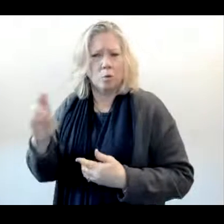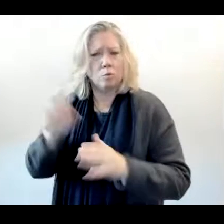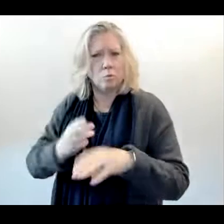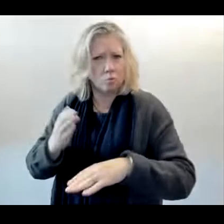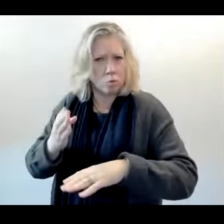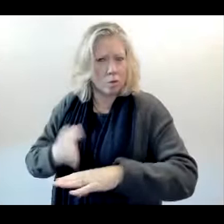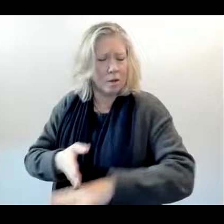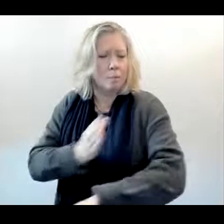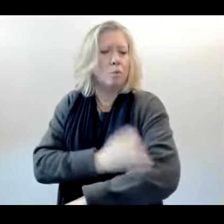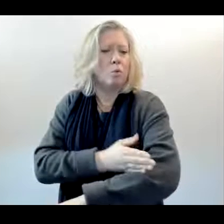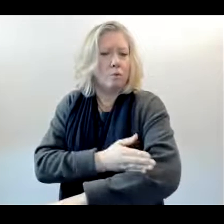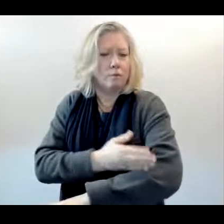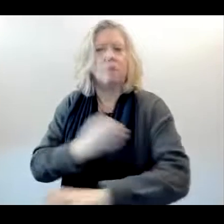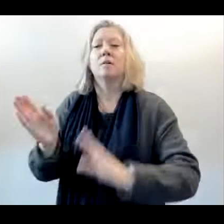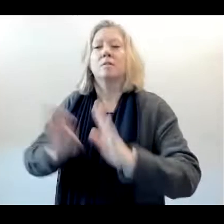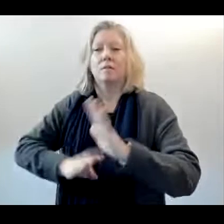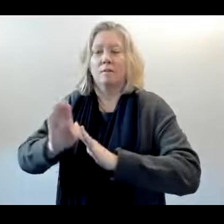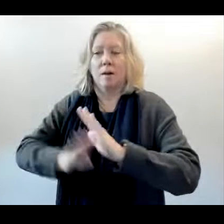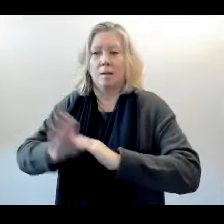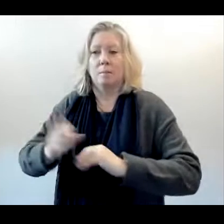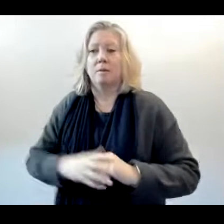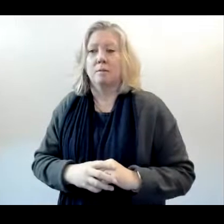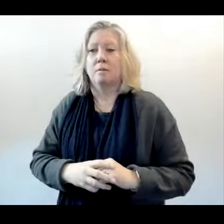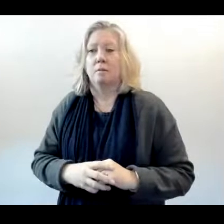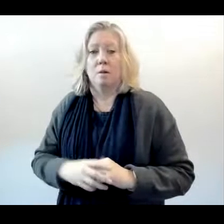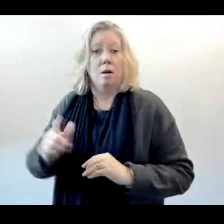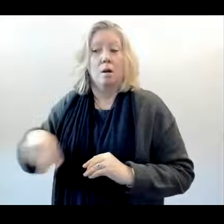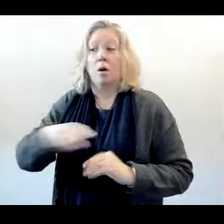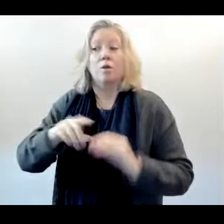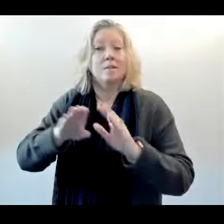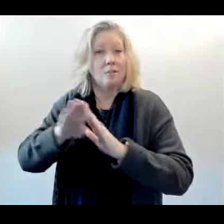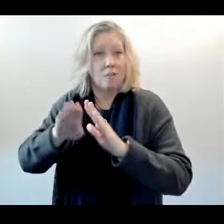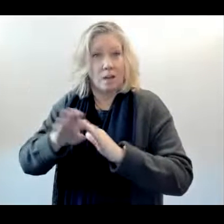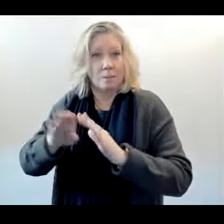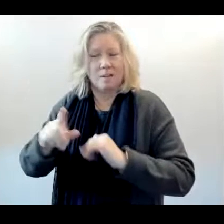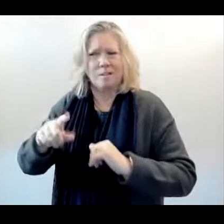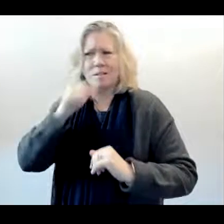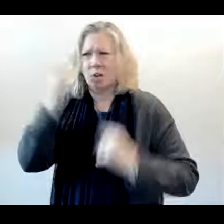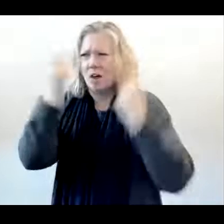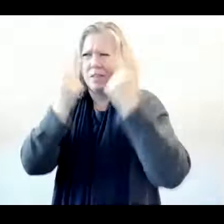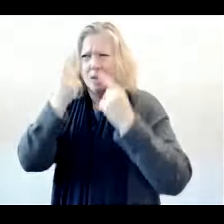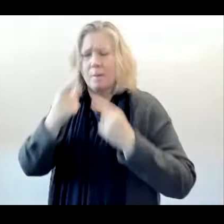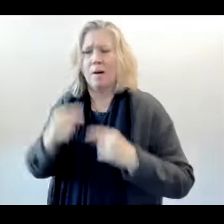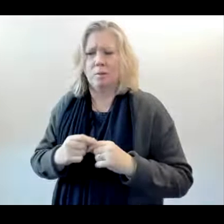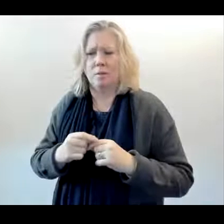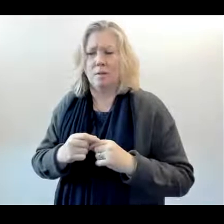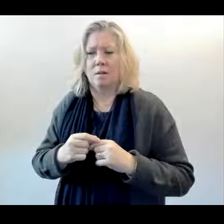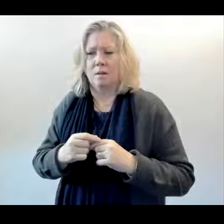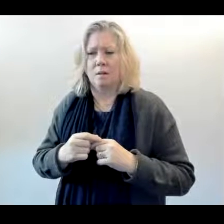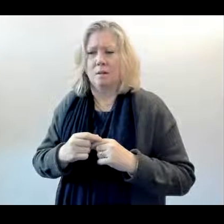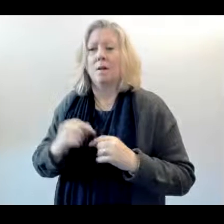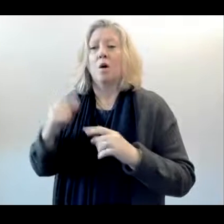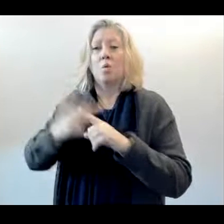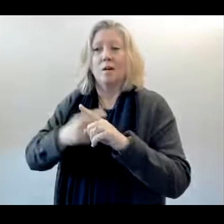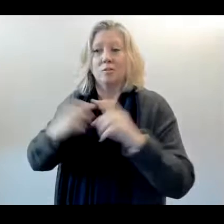corridor. The proposed development did not take into consideration the effects of an influx of denser residential renters,